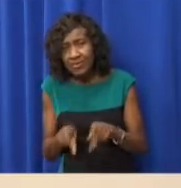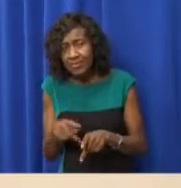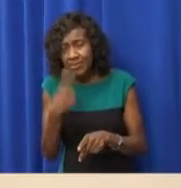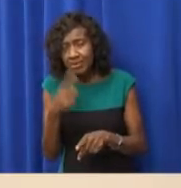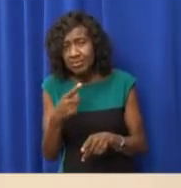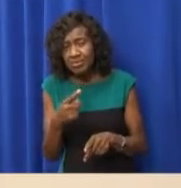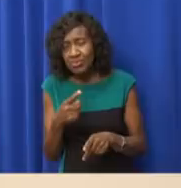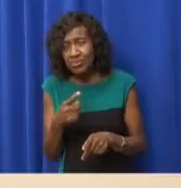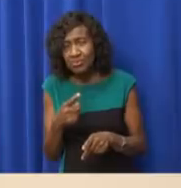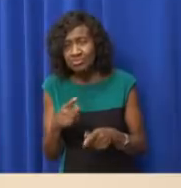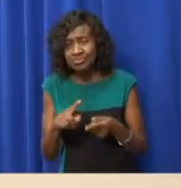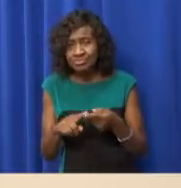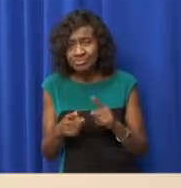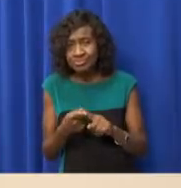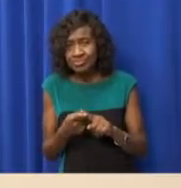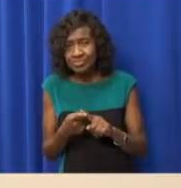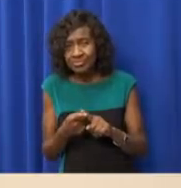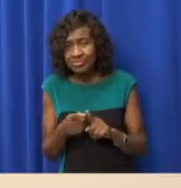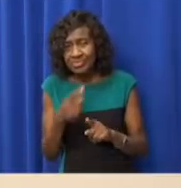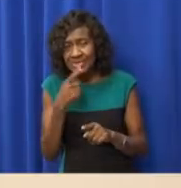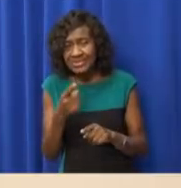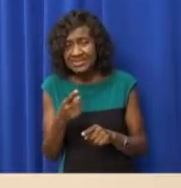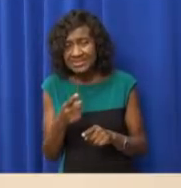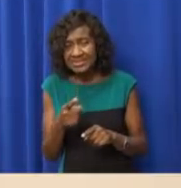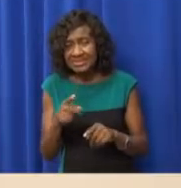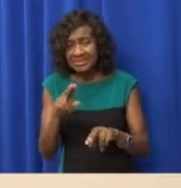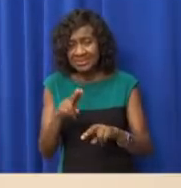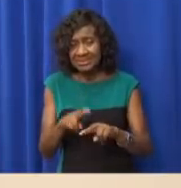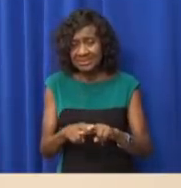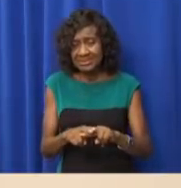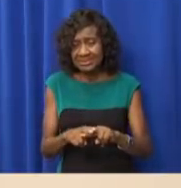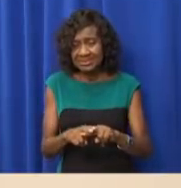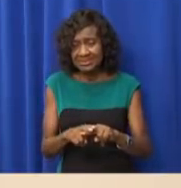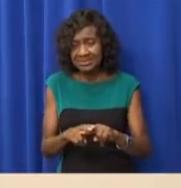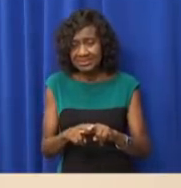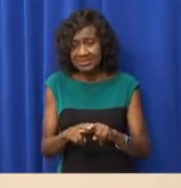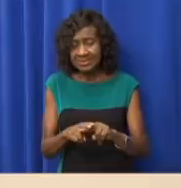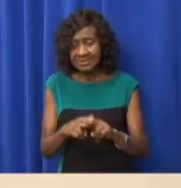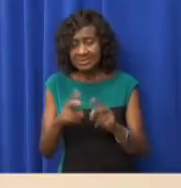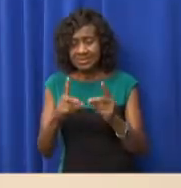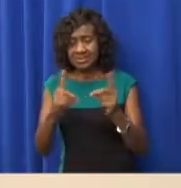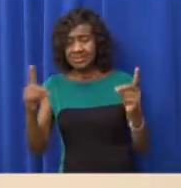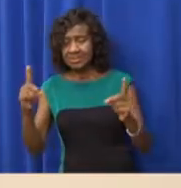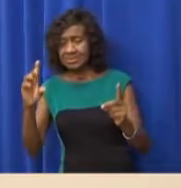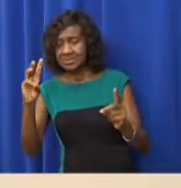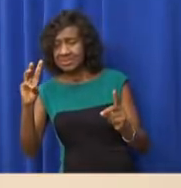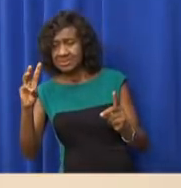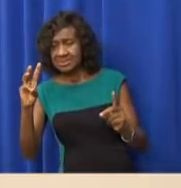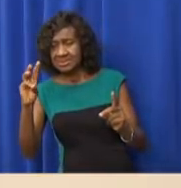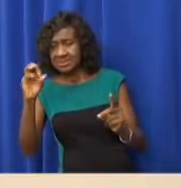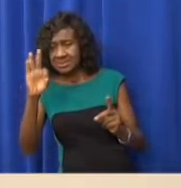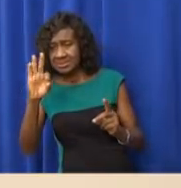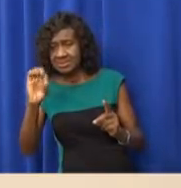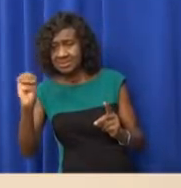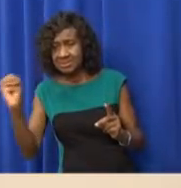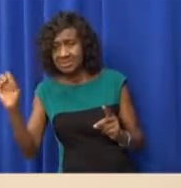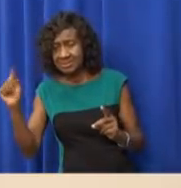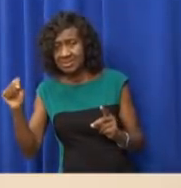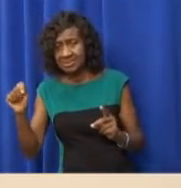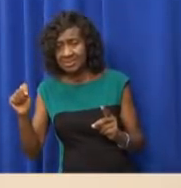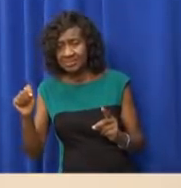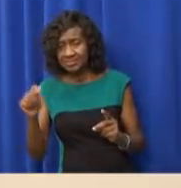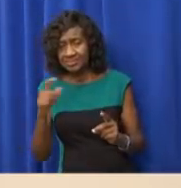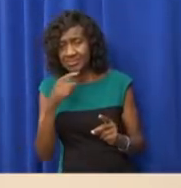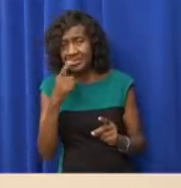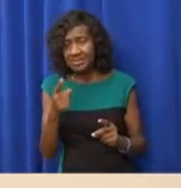go out to share a meal to be required to sit 6 feet apart. But the reasoning for that